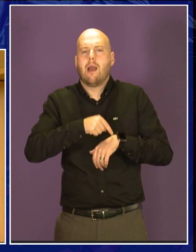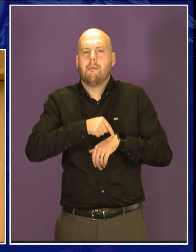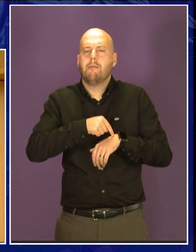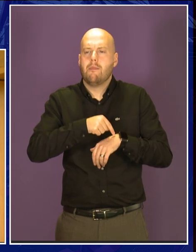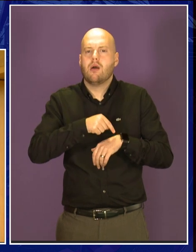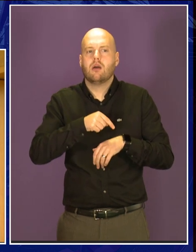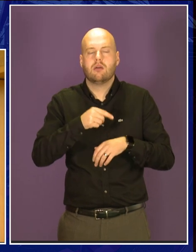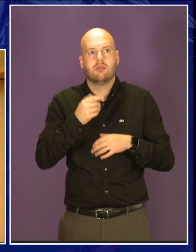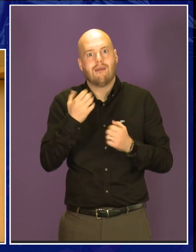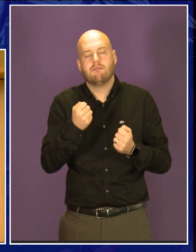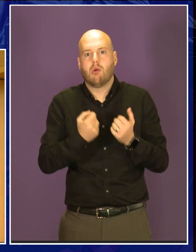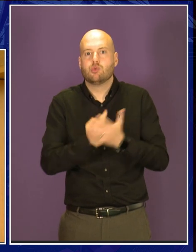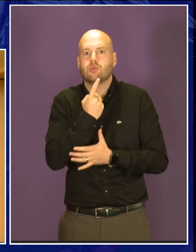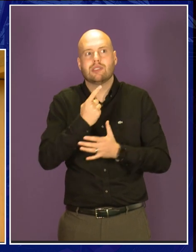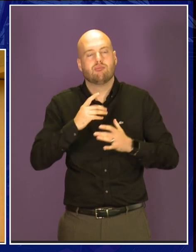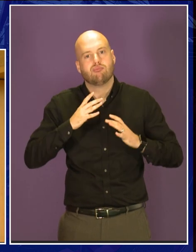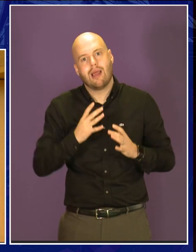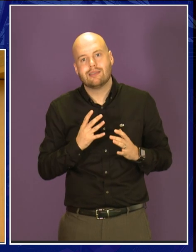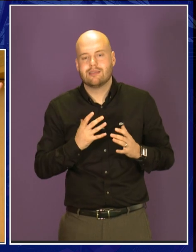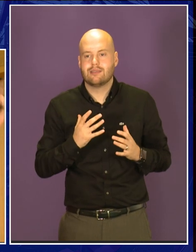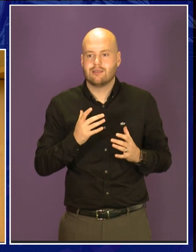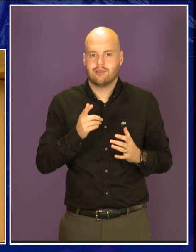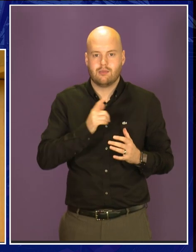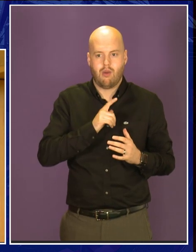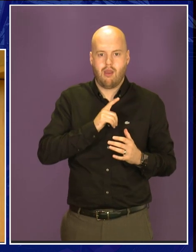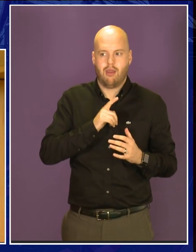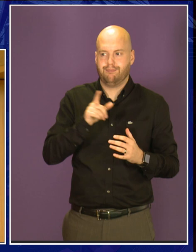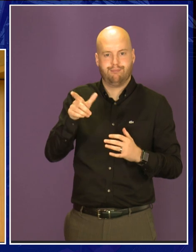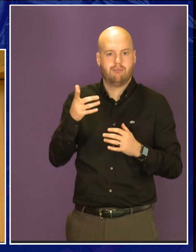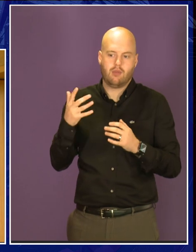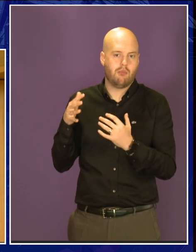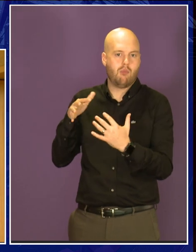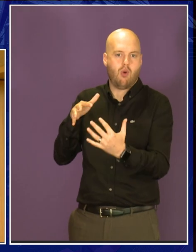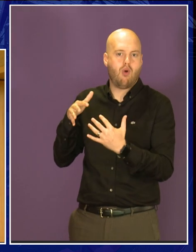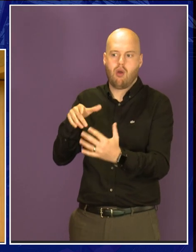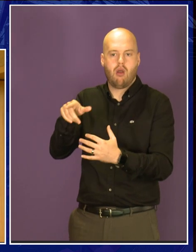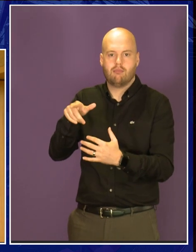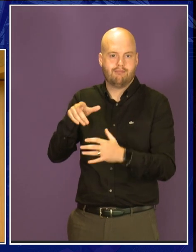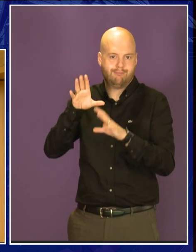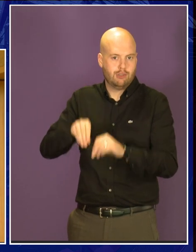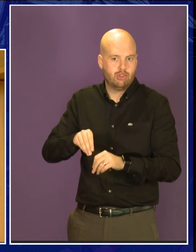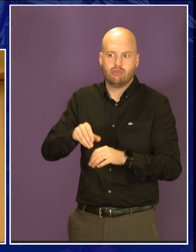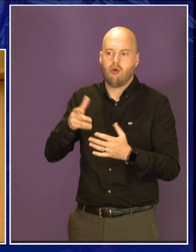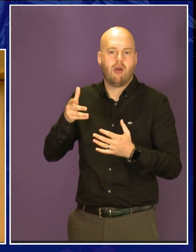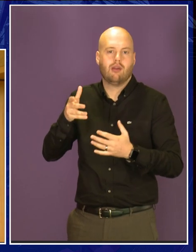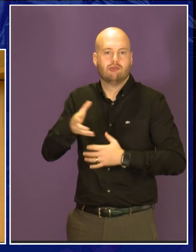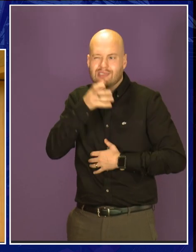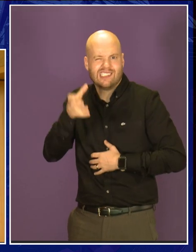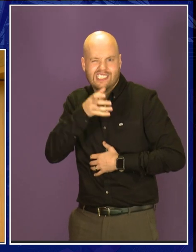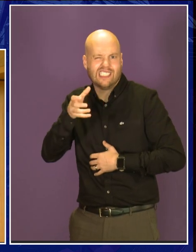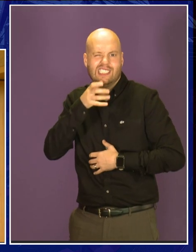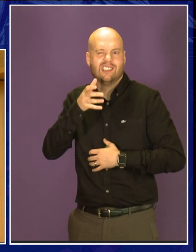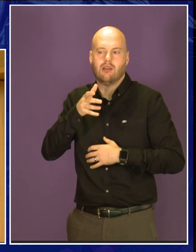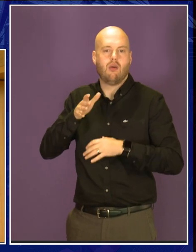chance to rest and sleep because the militia were drinking or they went back home waiting to come back tomorrow